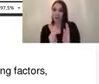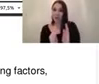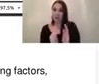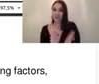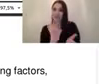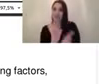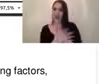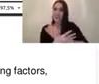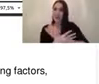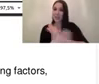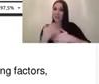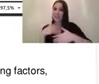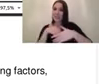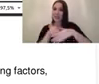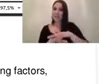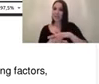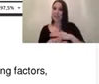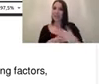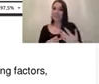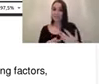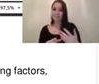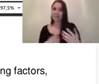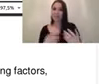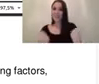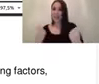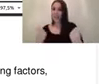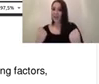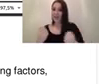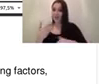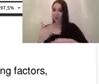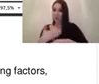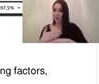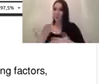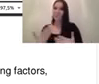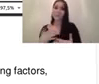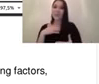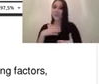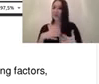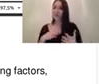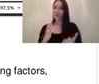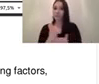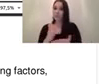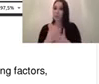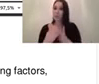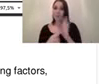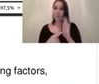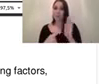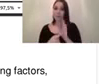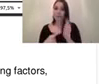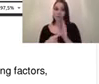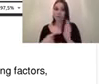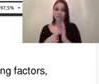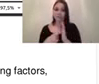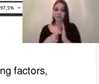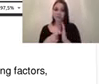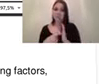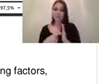damages in the vehicle's bodyworks. So it's extremely important to look for the minimum sensor